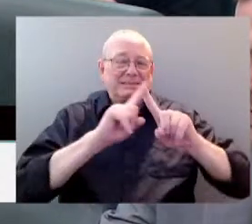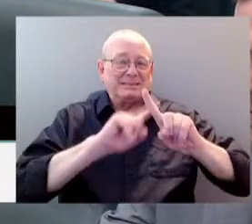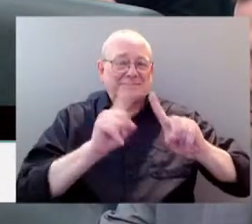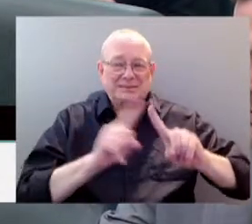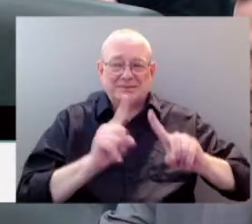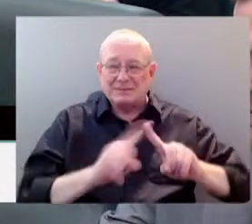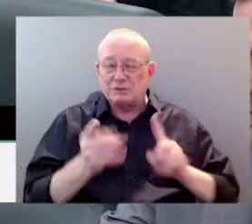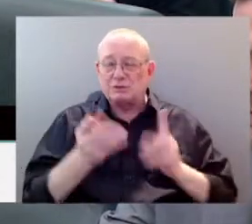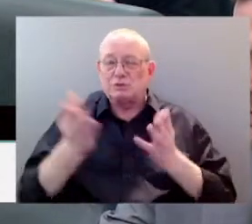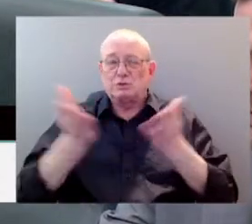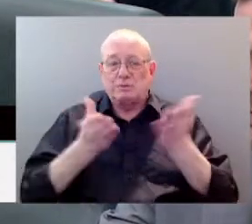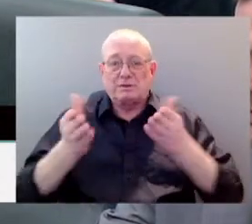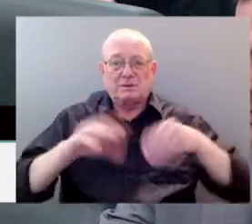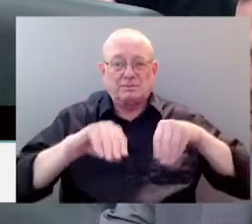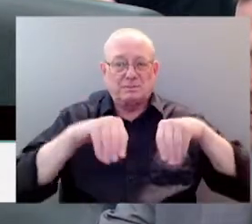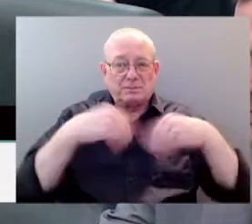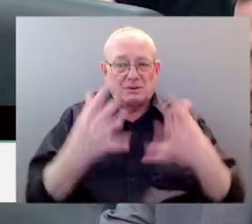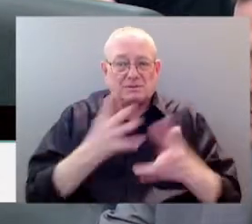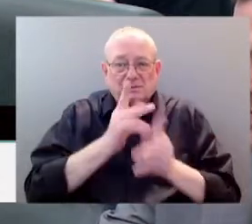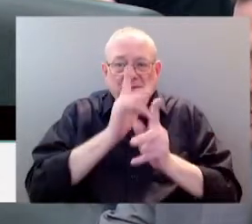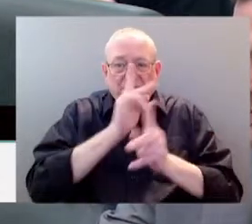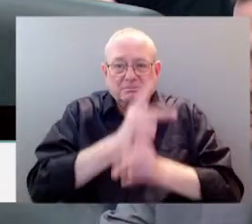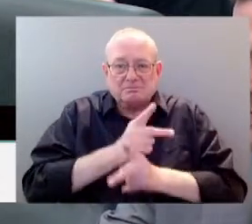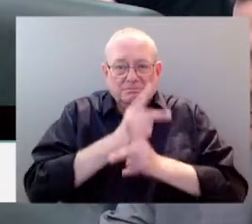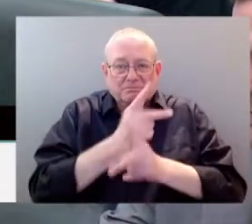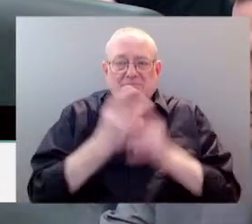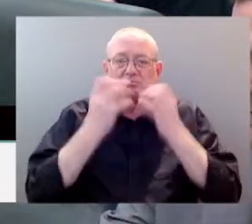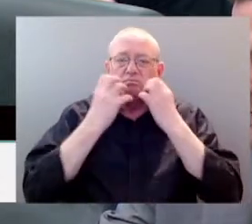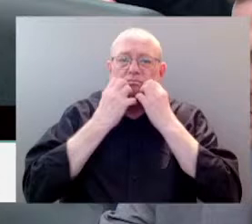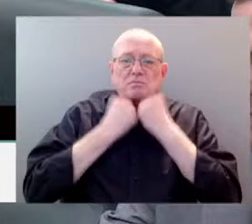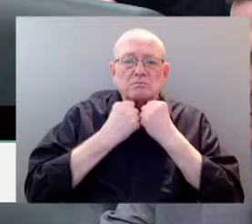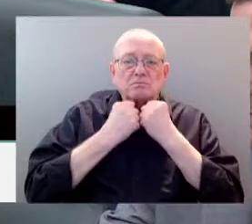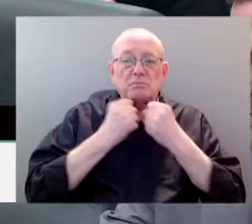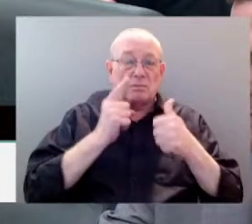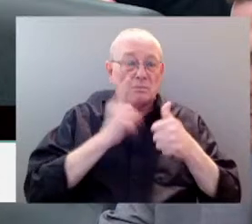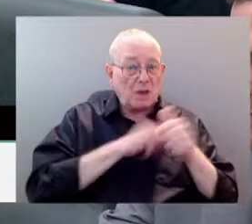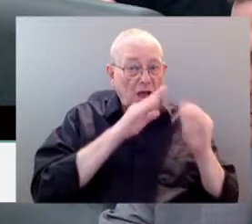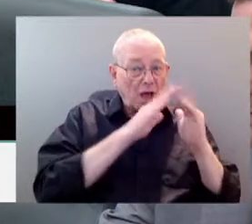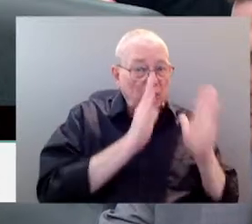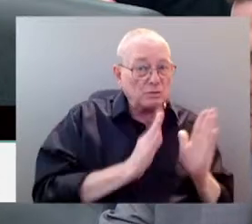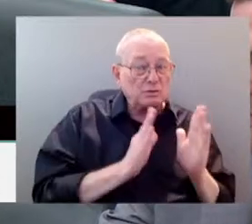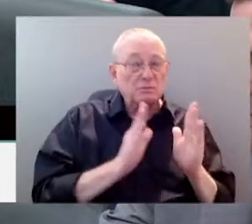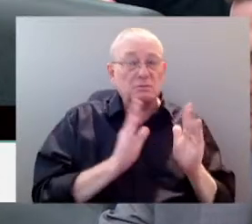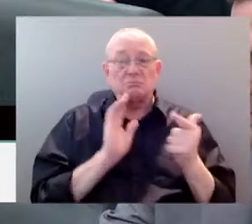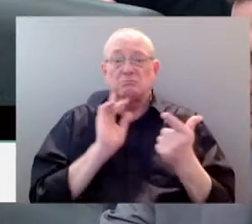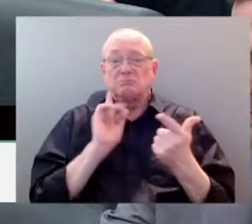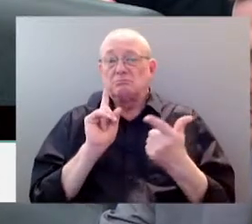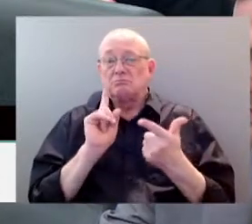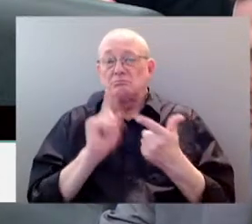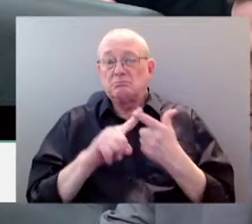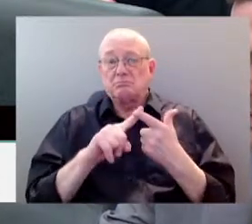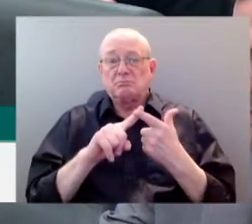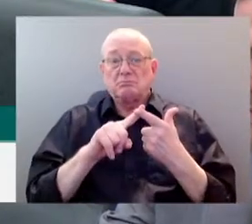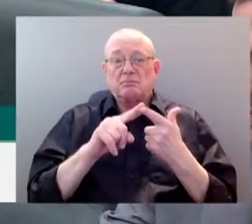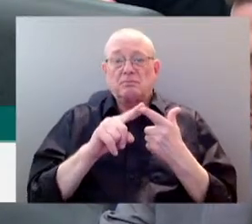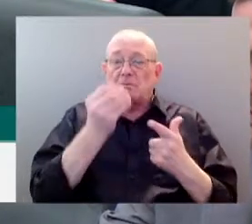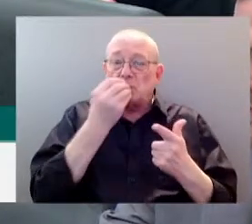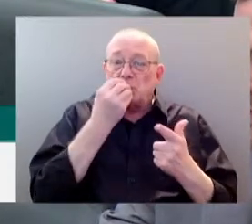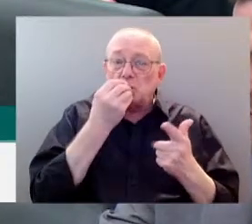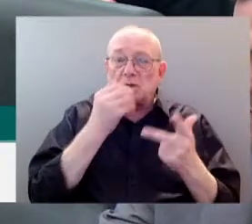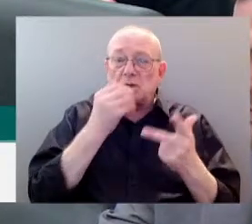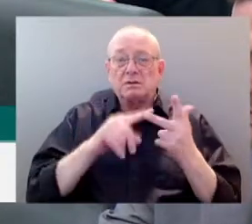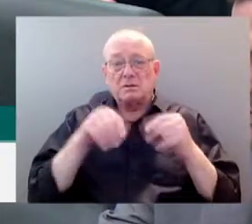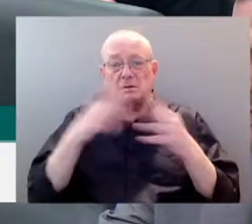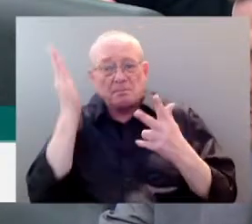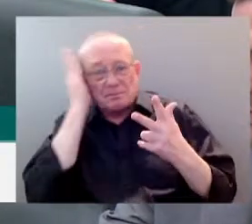the way from housing to room and board to including medical support for home care to including additional support for complex needs